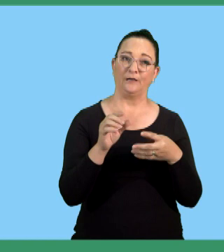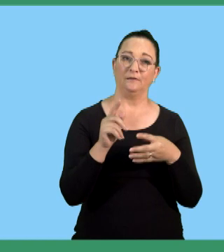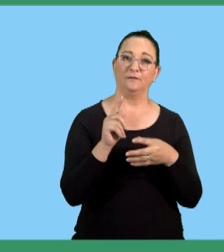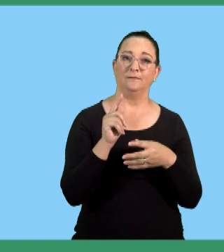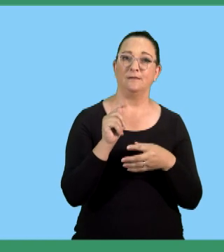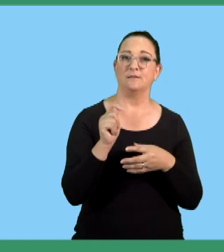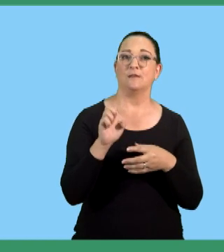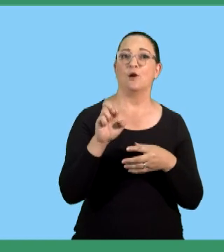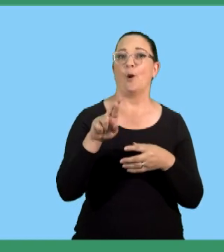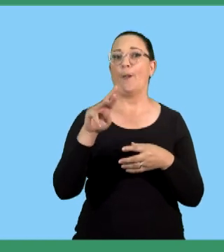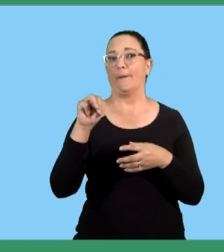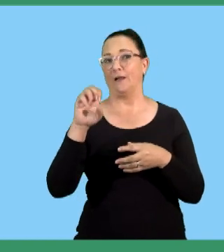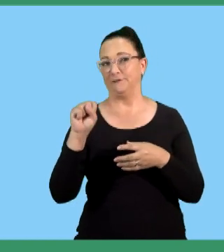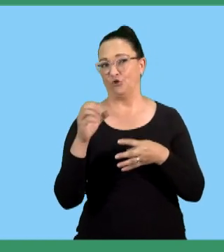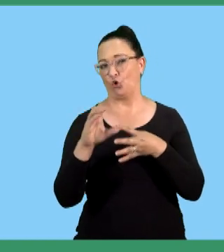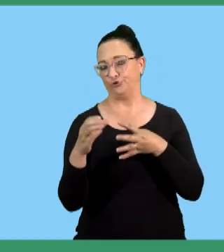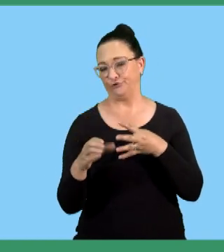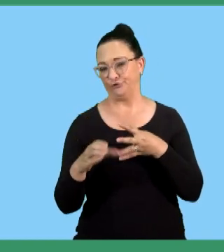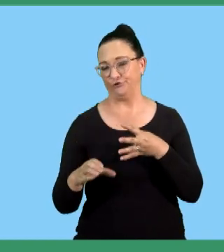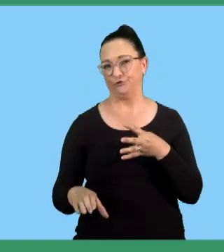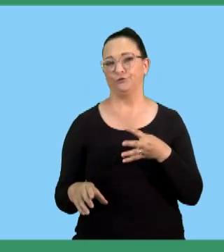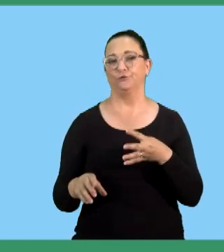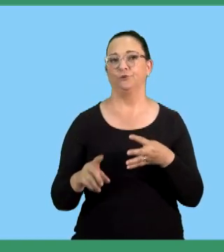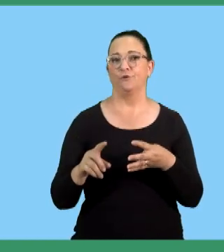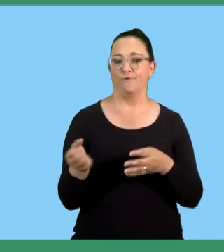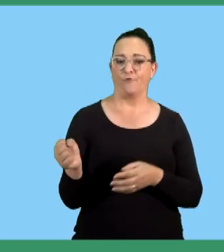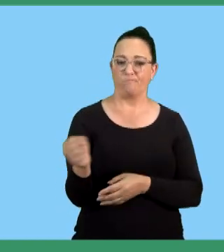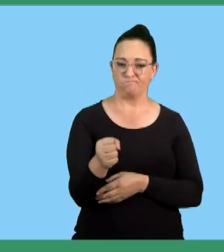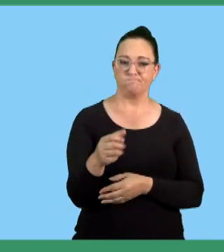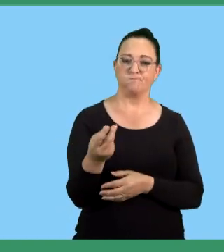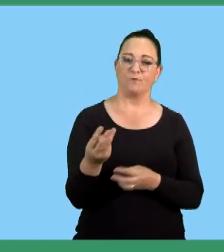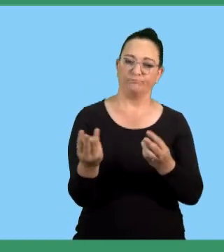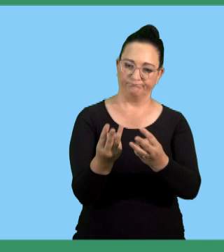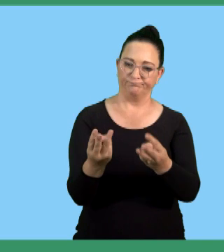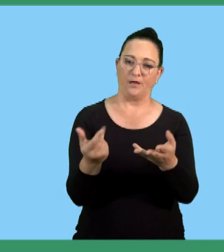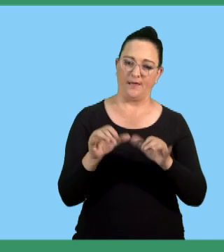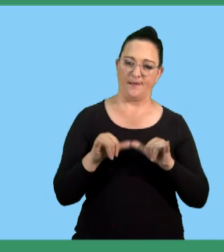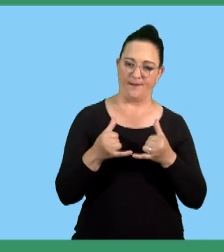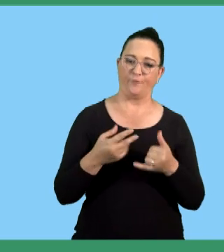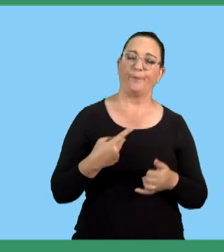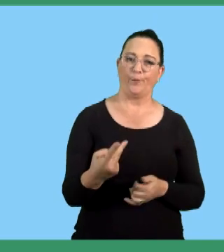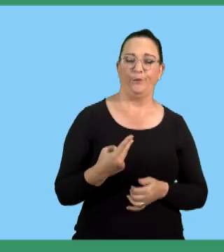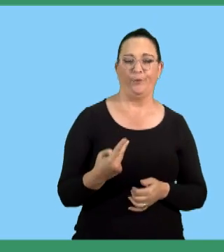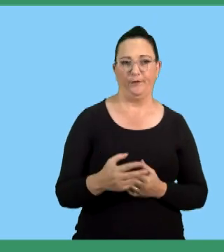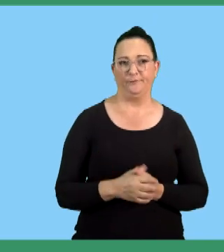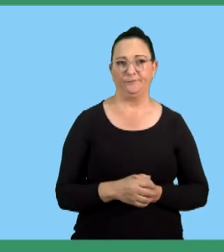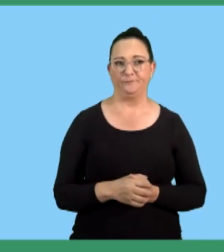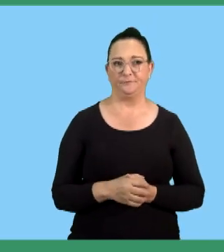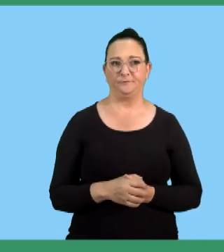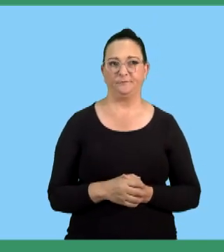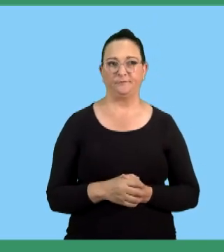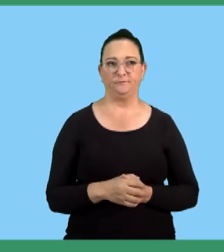the terms and conditions of employment for employers and employees, for both, basically, the employers